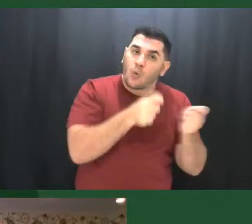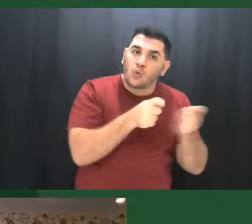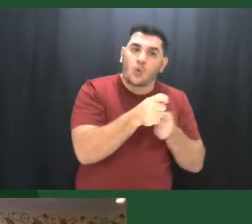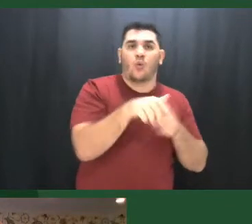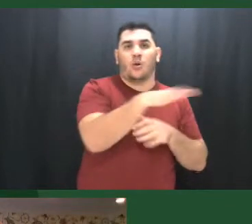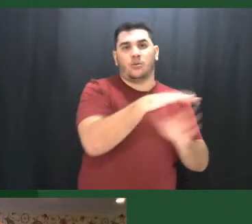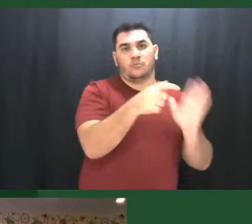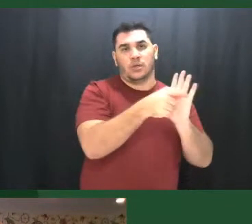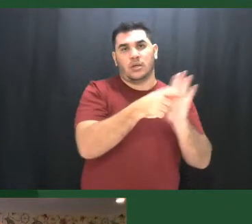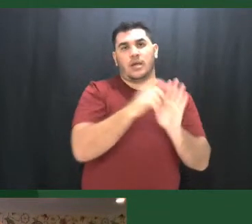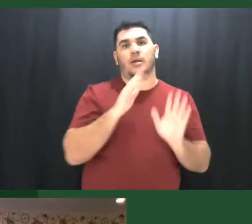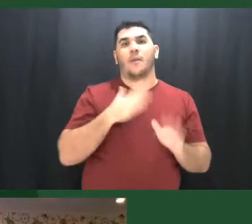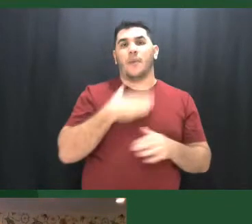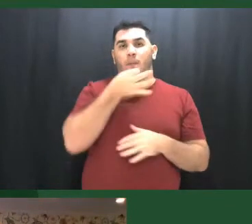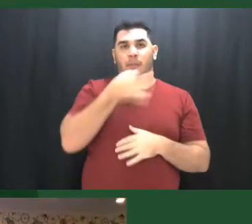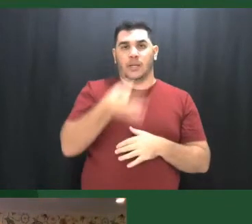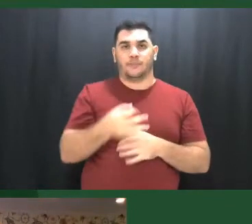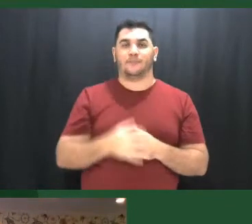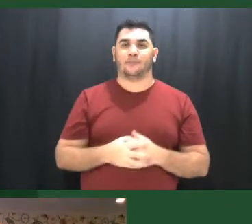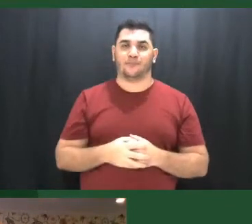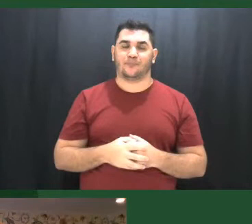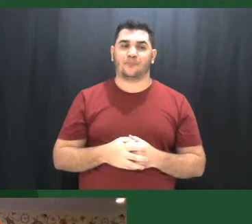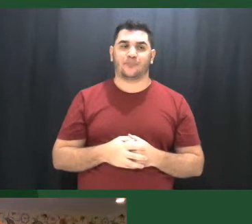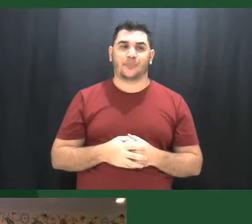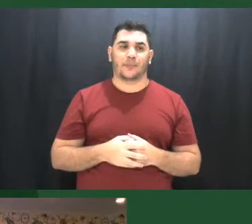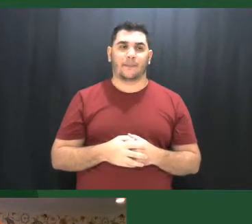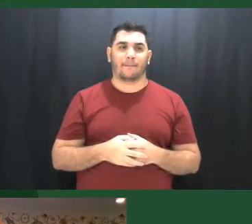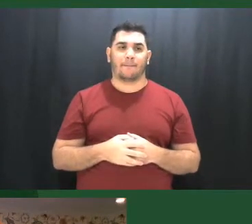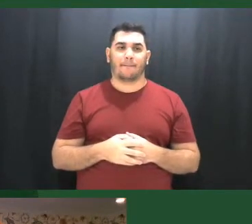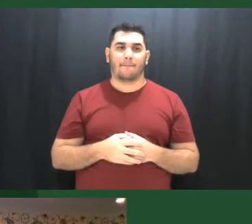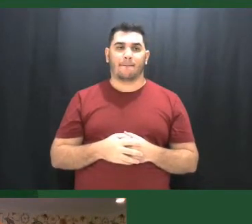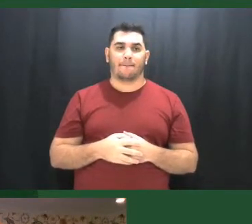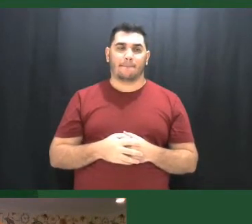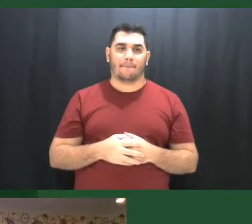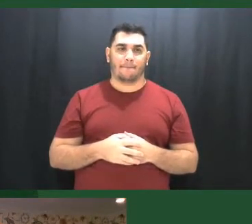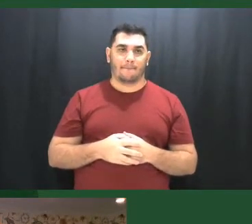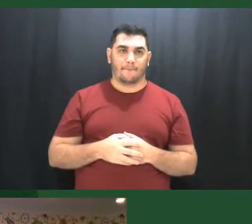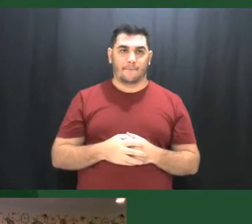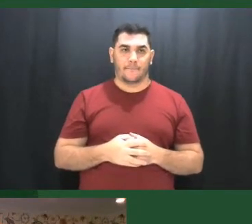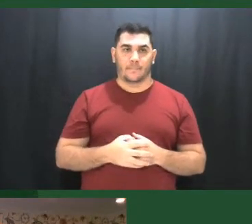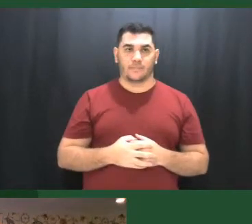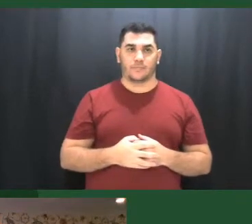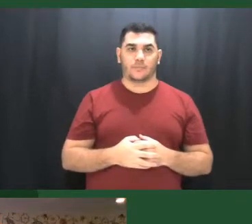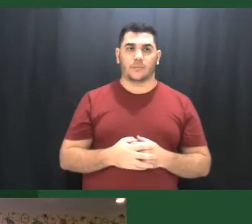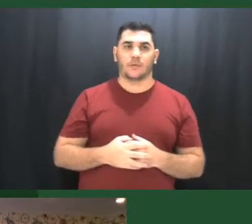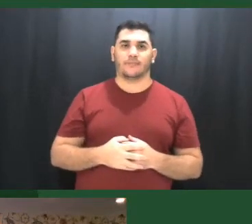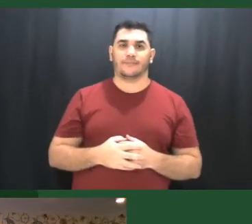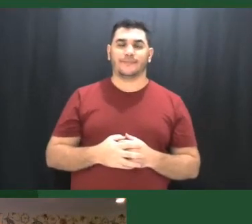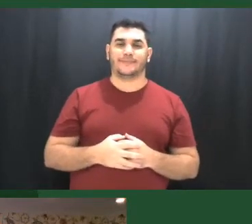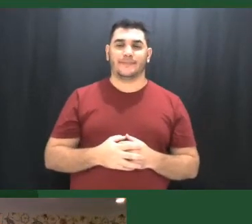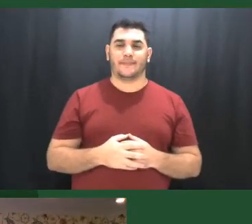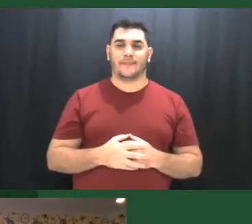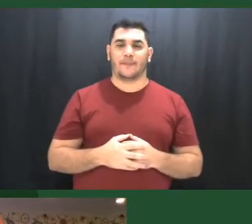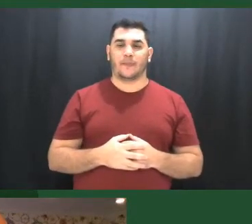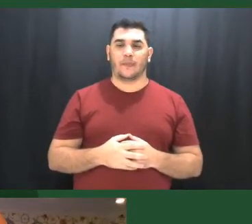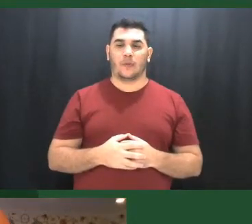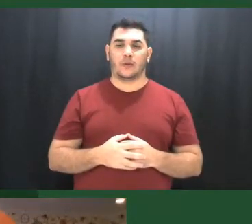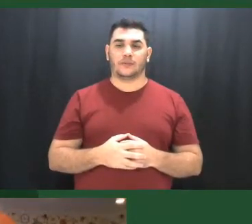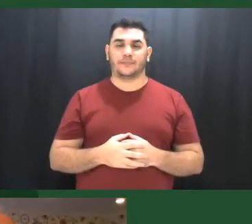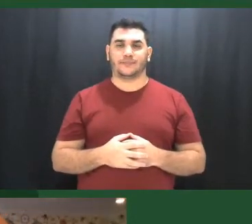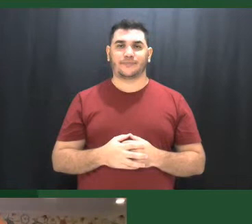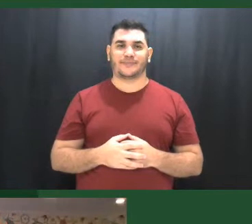Thank you. Next question. We are finished, so we have 2 more questions because our time